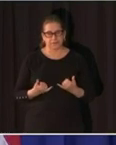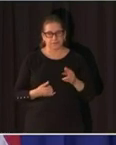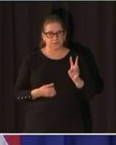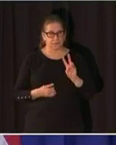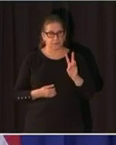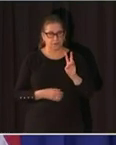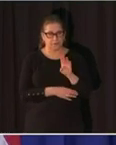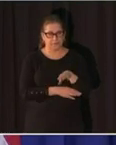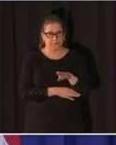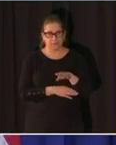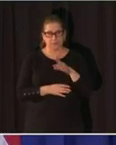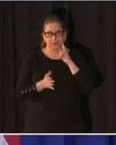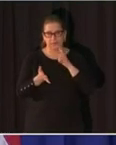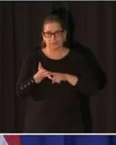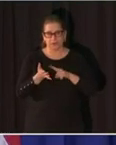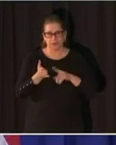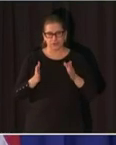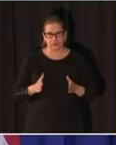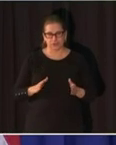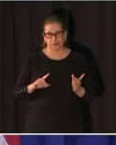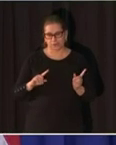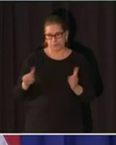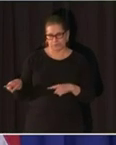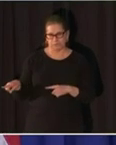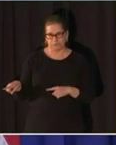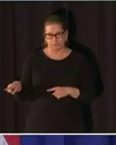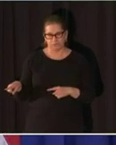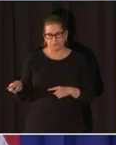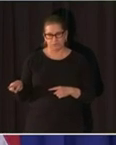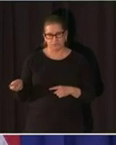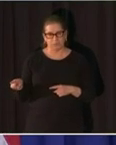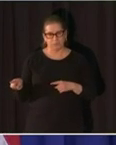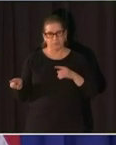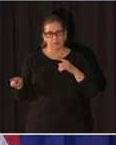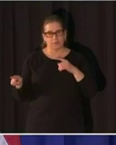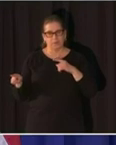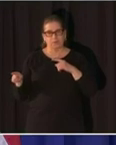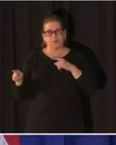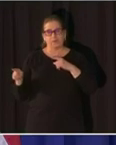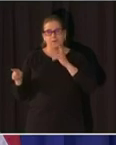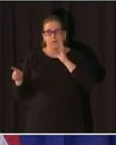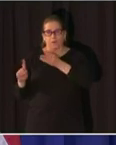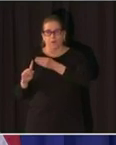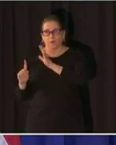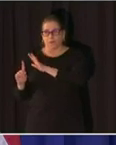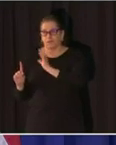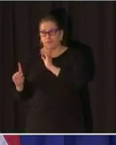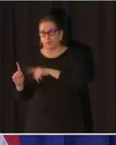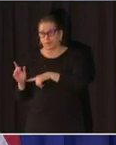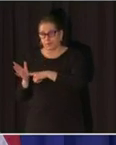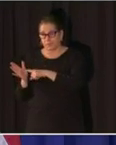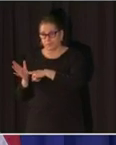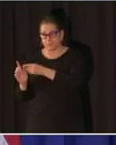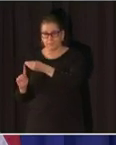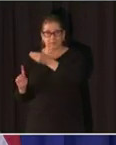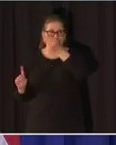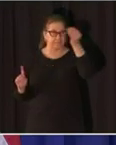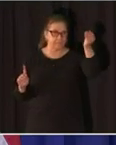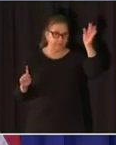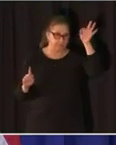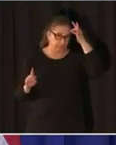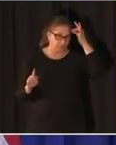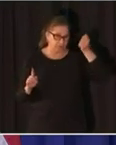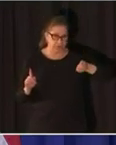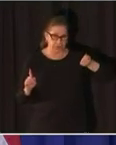jails will be delivering the report to a federal judge. Has the Department of Corrections briefed you, Mayor Bowser, on how that